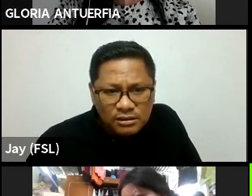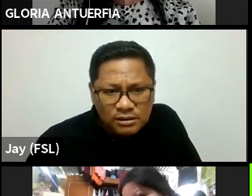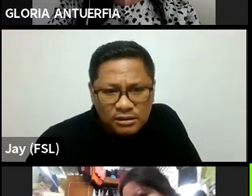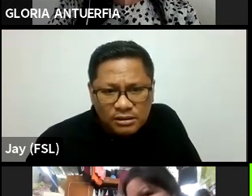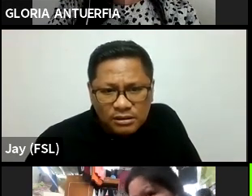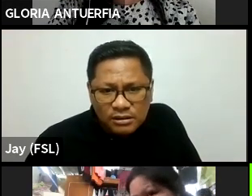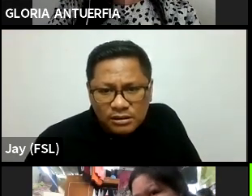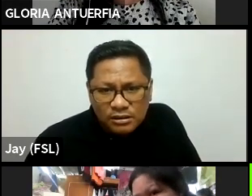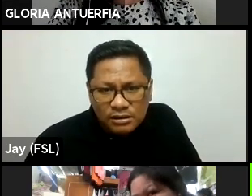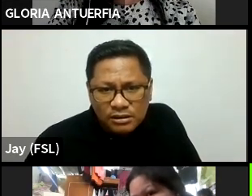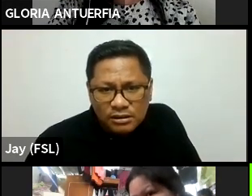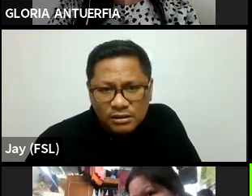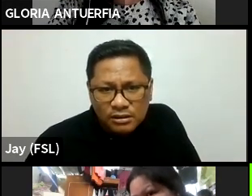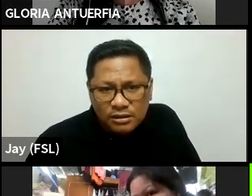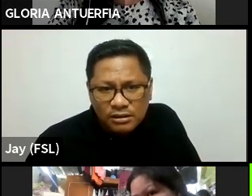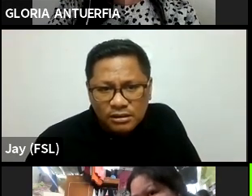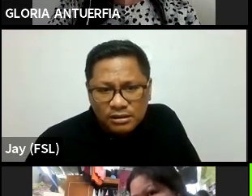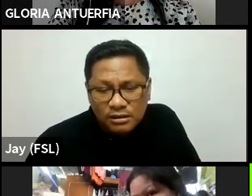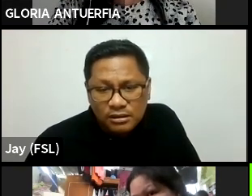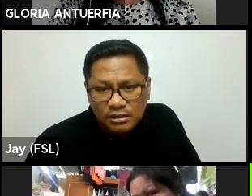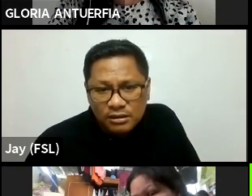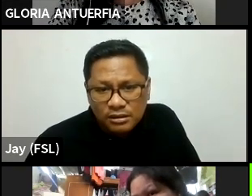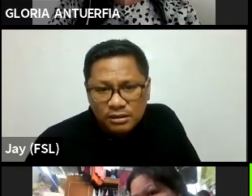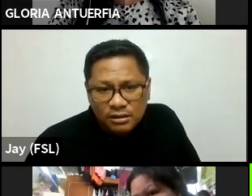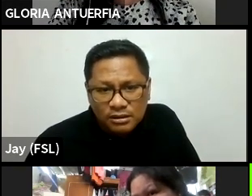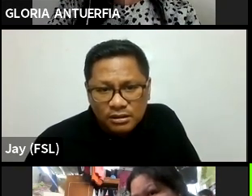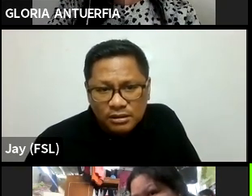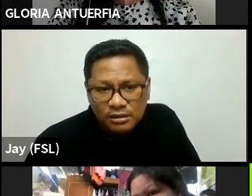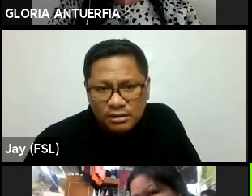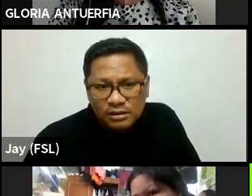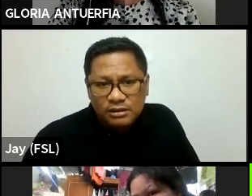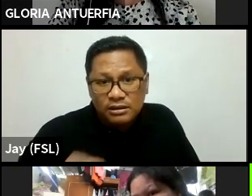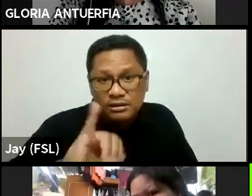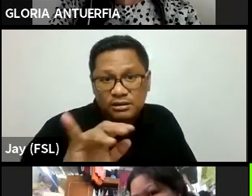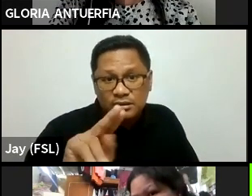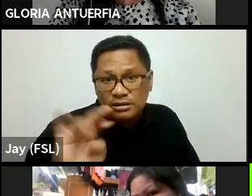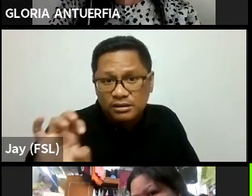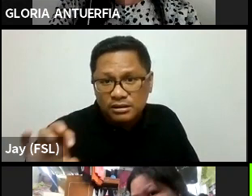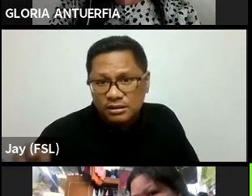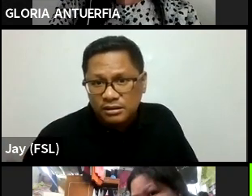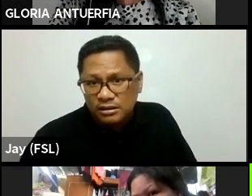Unmute natin si Jane. Jane, nag-raise ka ng hand mo, Jane.